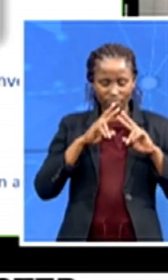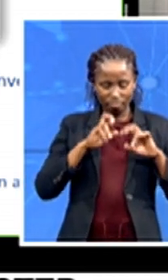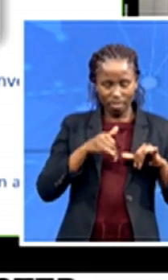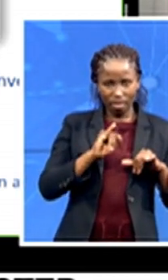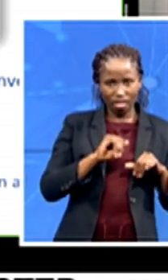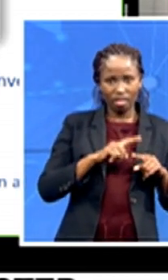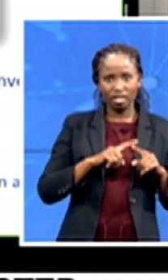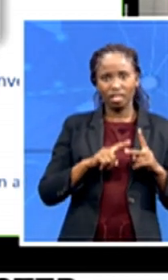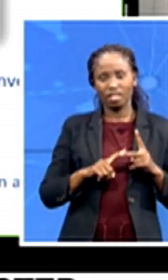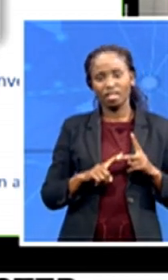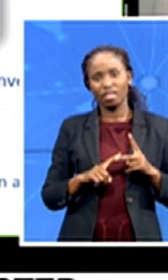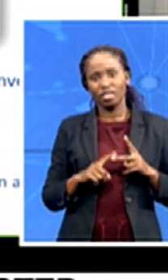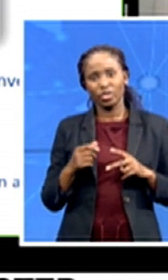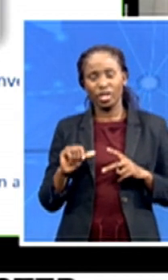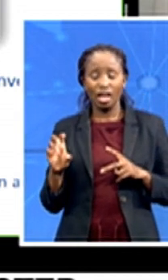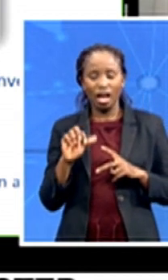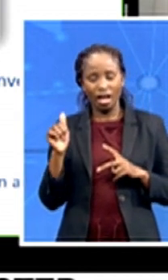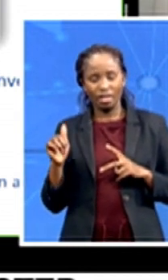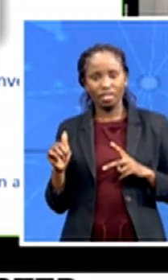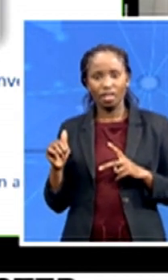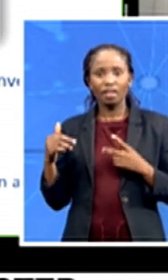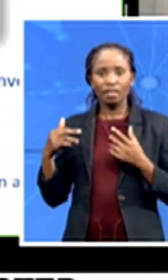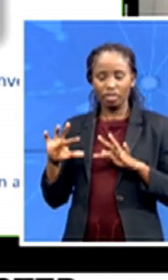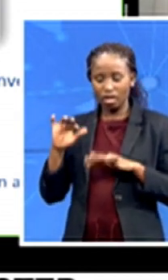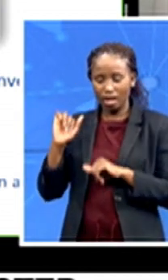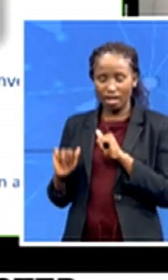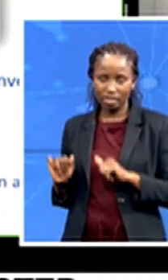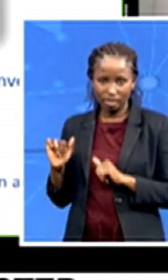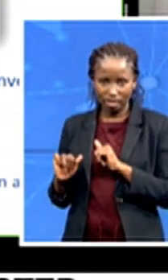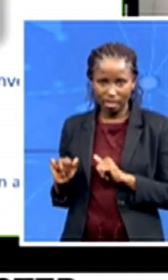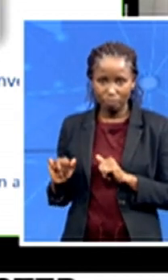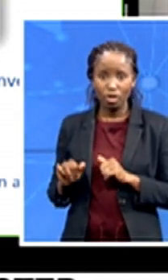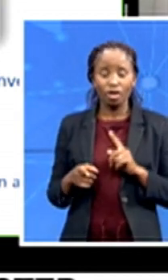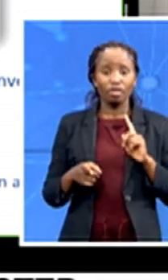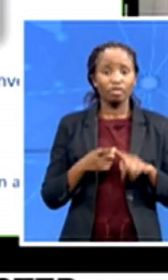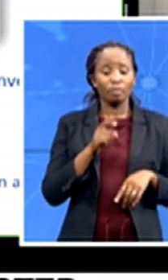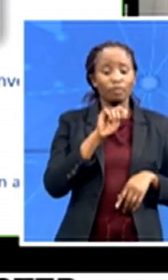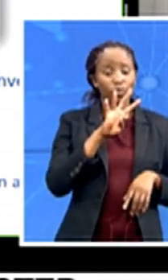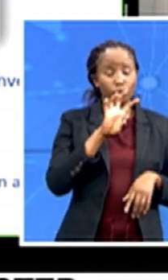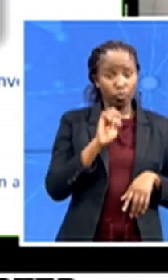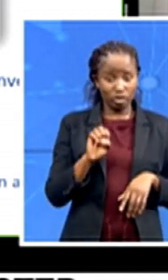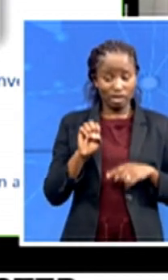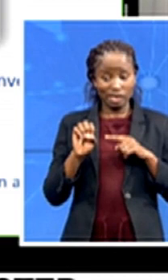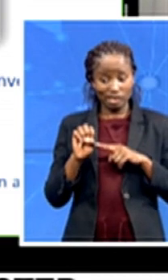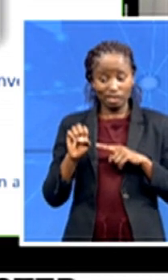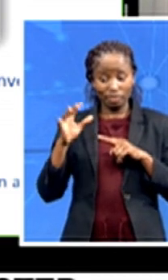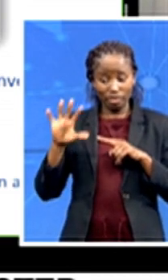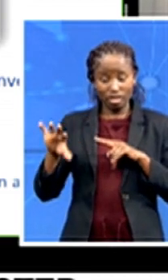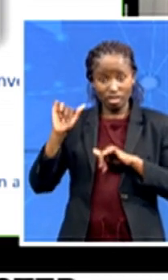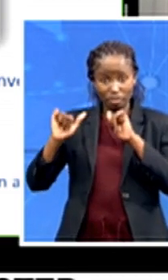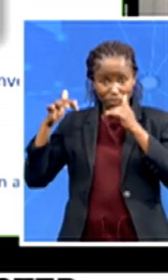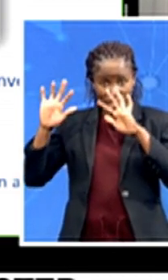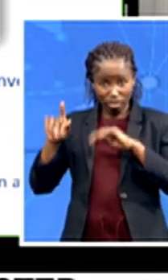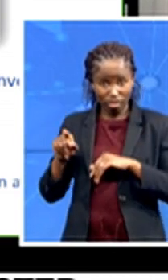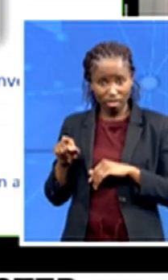assessed. Now, amongst the 40 that's been causality assessed, none of those were related to any